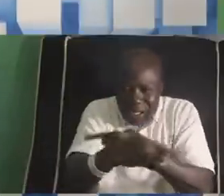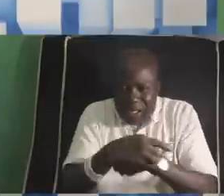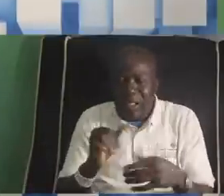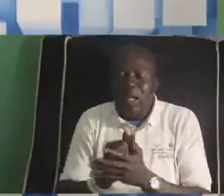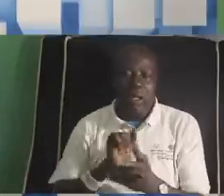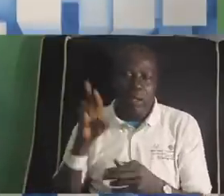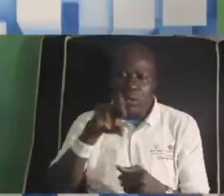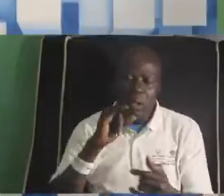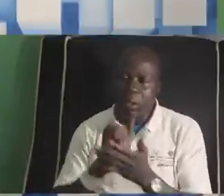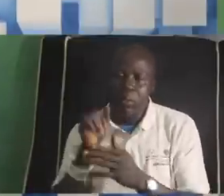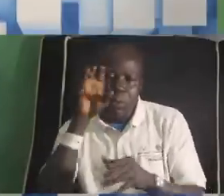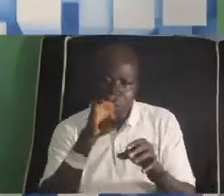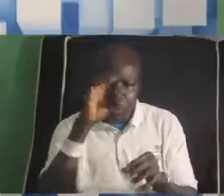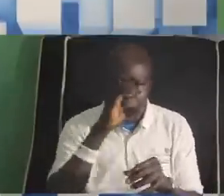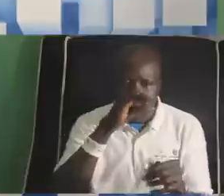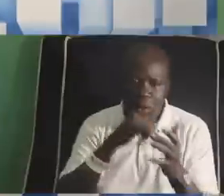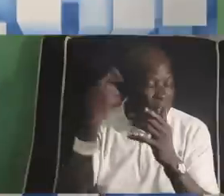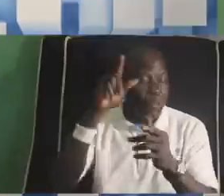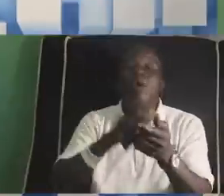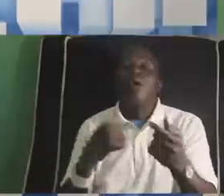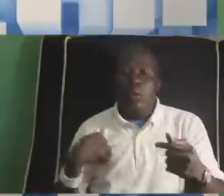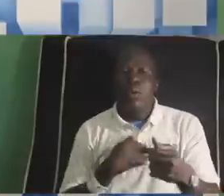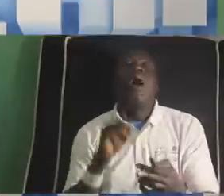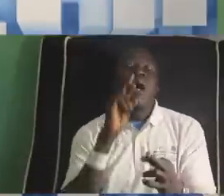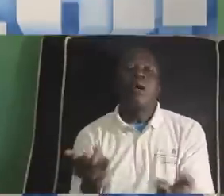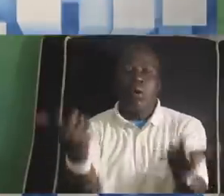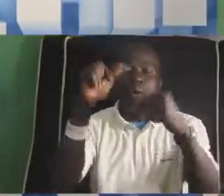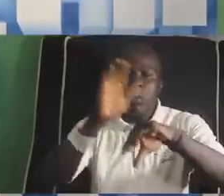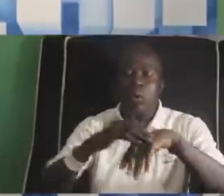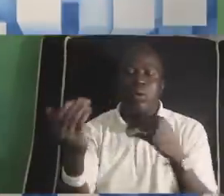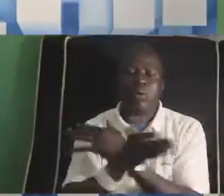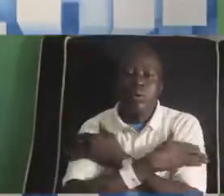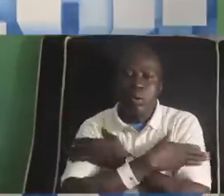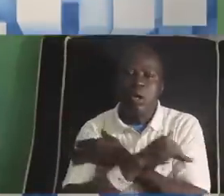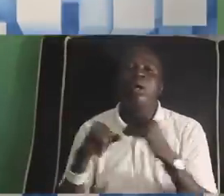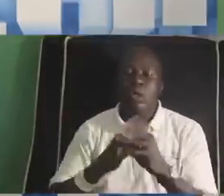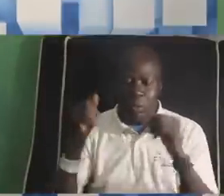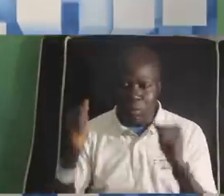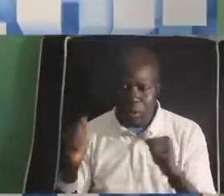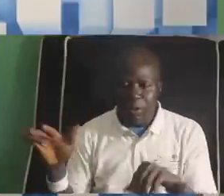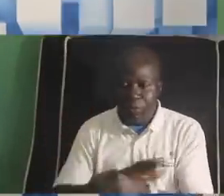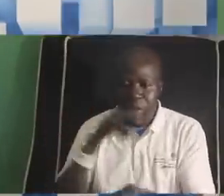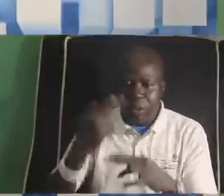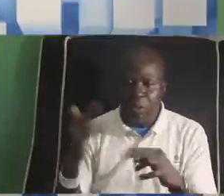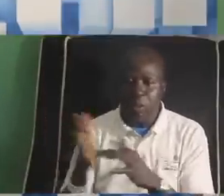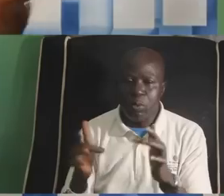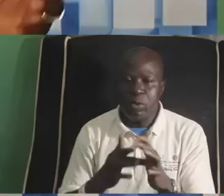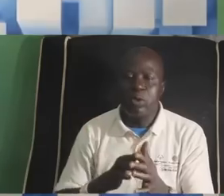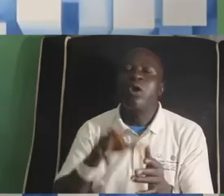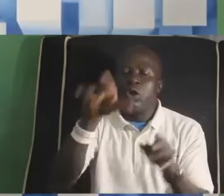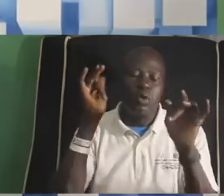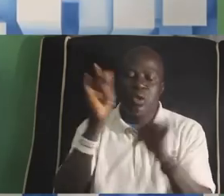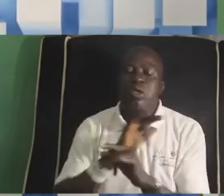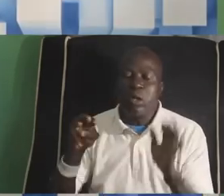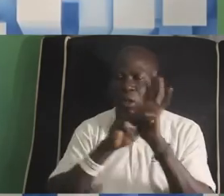pupo. You have been watching waiting. Ambo wa. Ni ojo Sunday. On Sunday. O ma ni agbara. Loruko Jesu. In the name of Jesus. Maria no